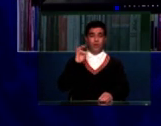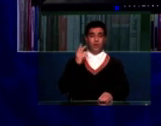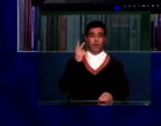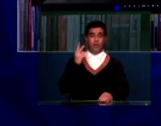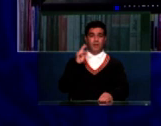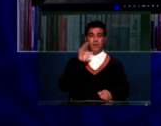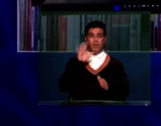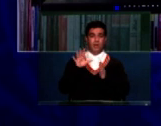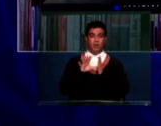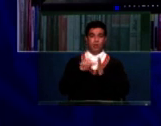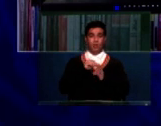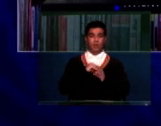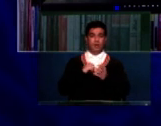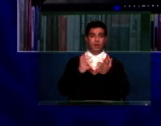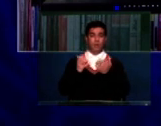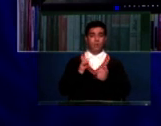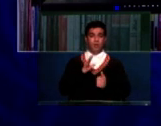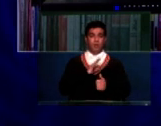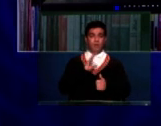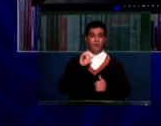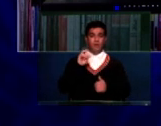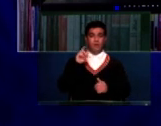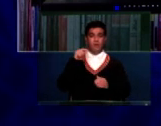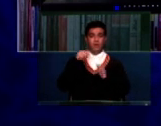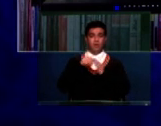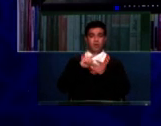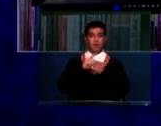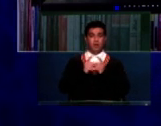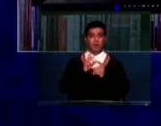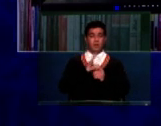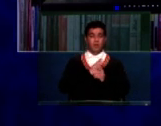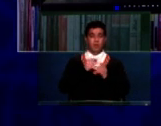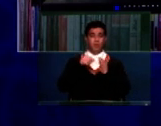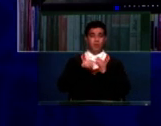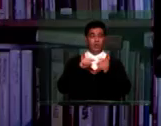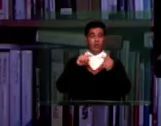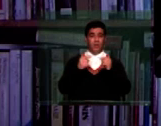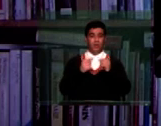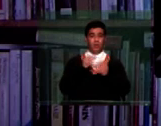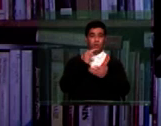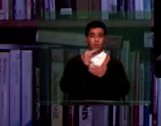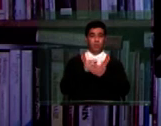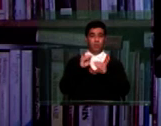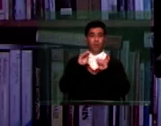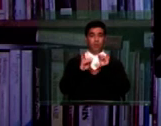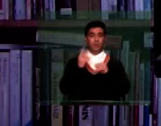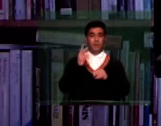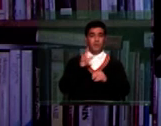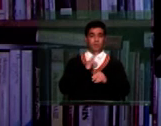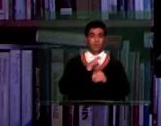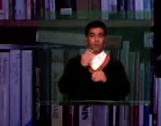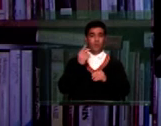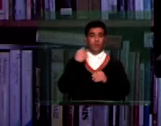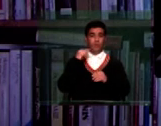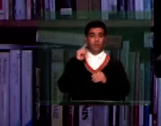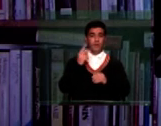ta elektronni o'ziga qabul qilib olib, xlor molekulasiga aylandi. Reaksiya natijasida qo'yish kerak bo'lgan sonlar